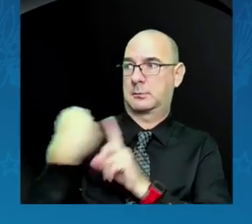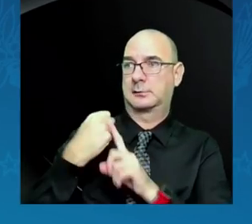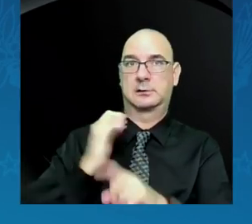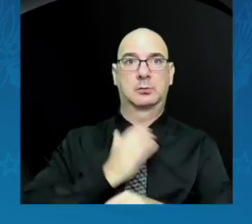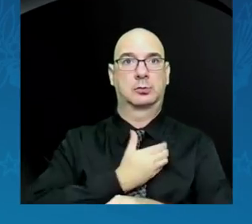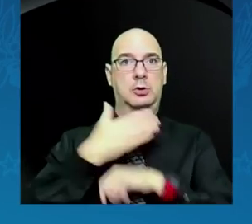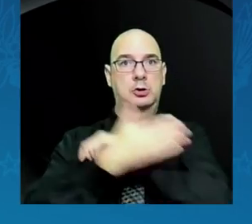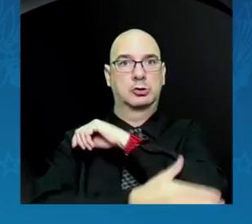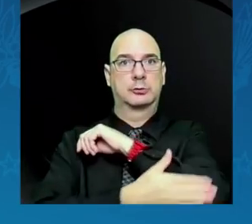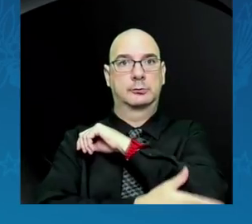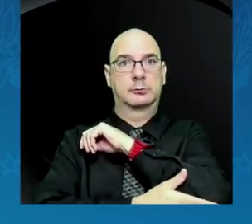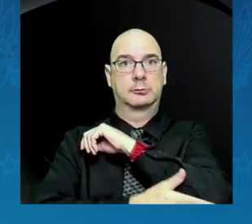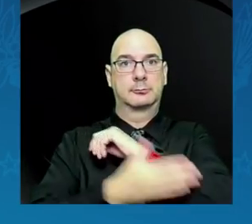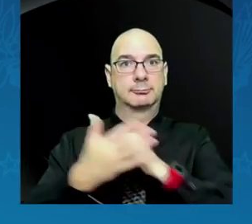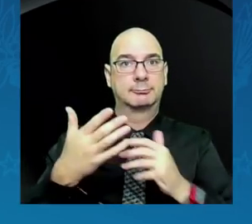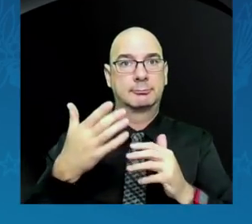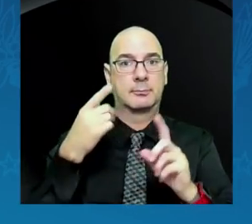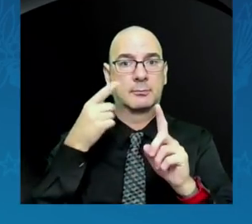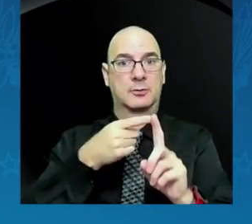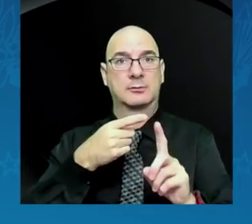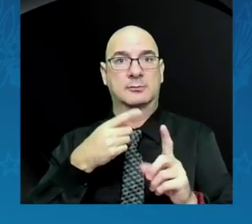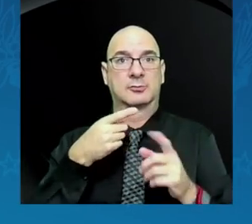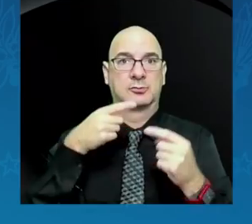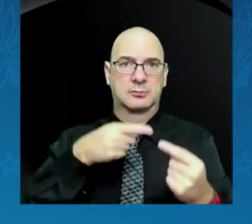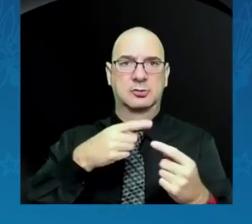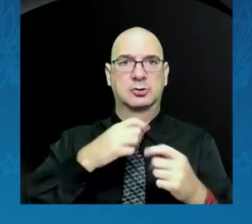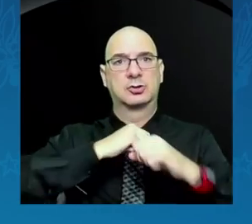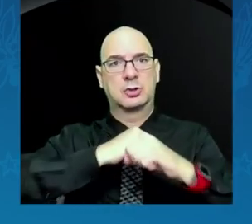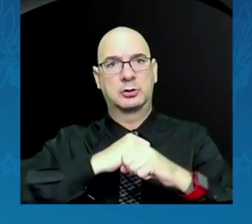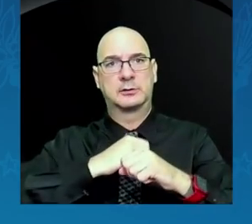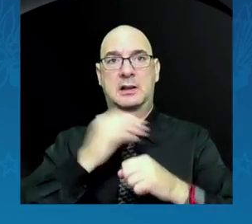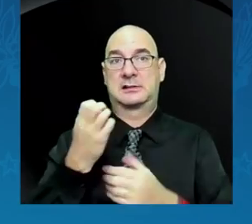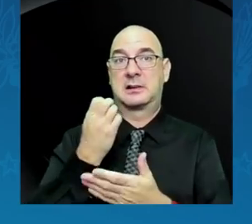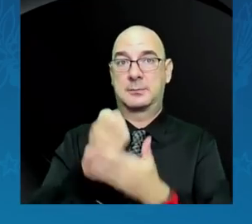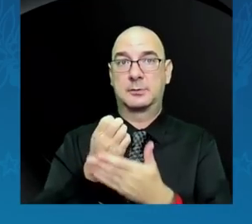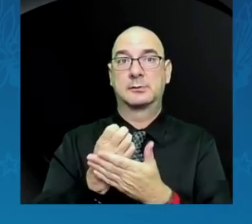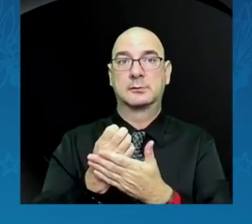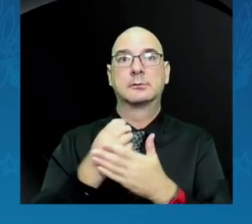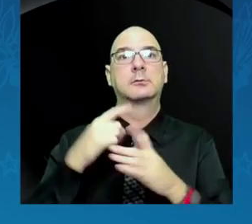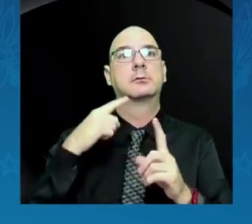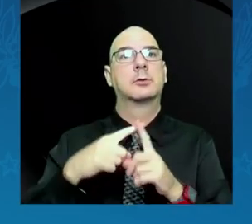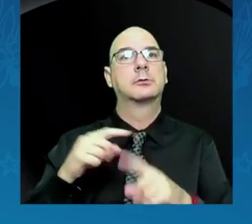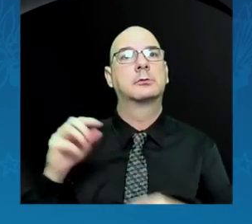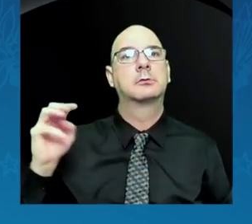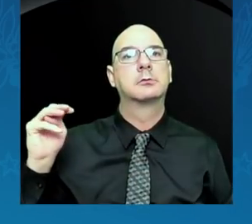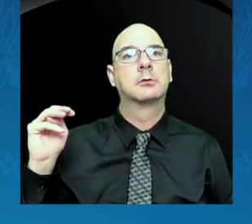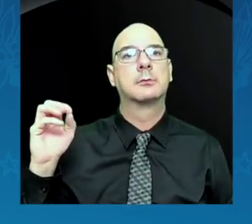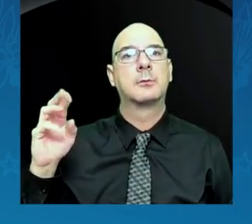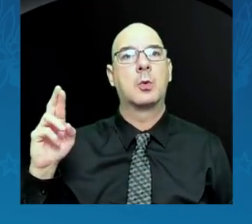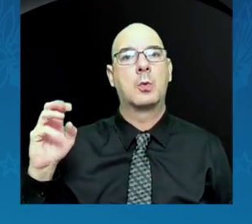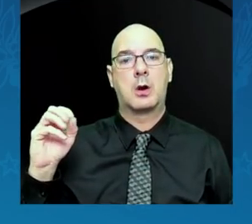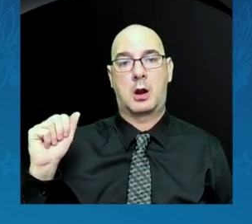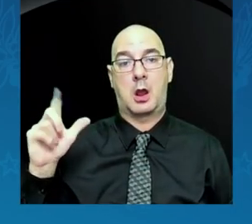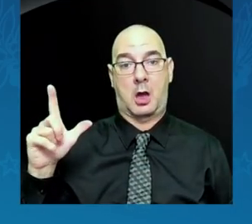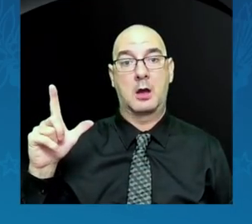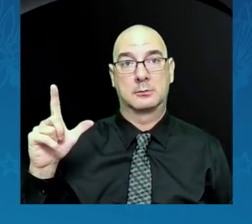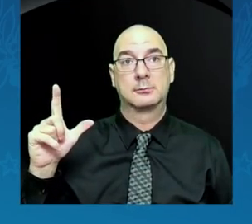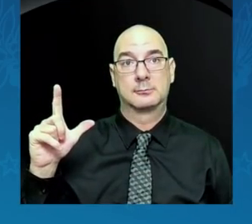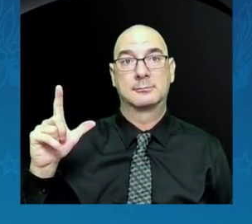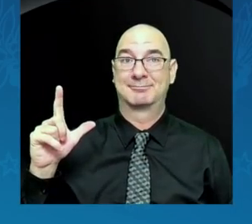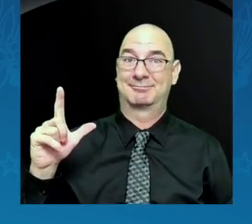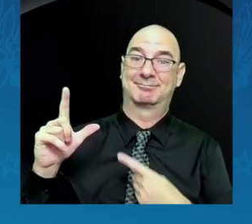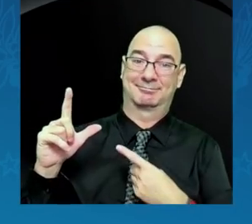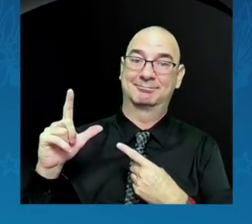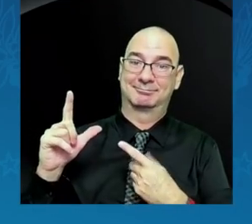an economic perspective, but also a moral perspective. We talked about what we have as